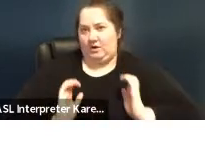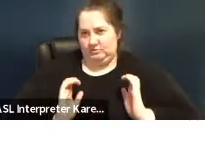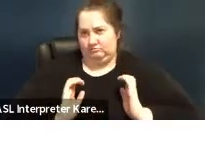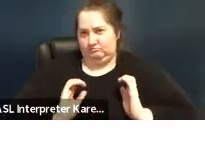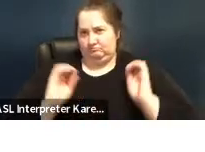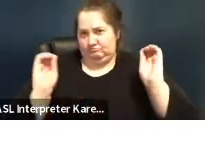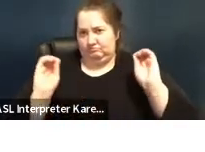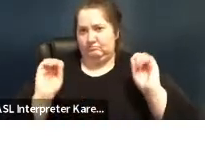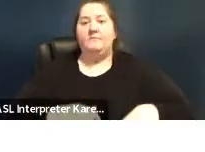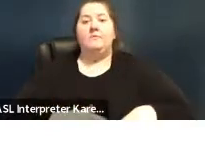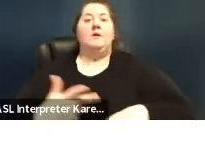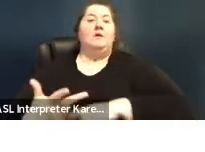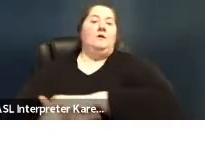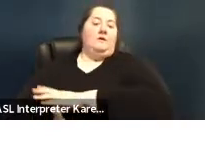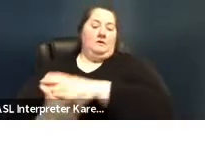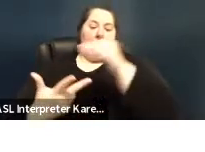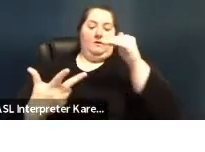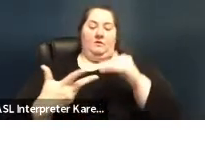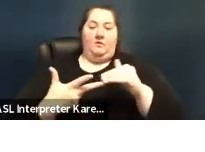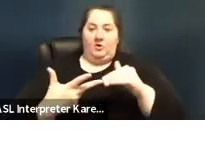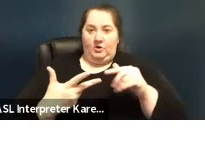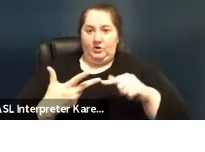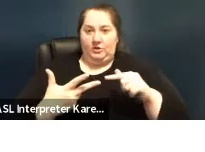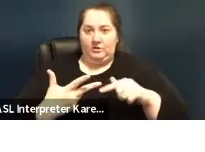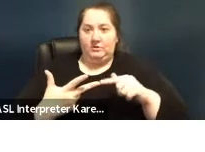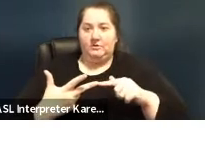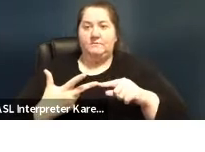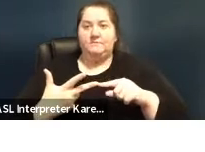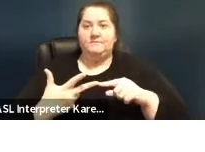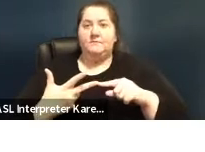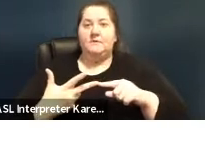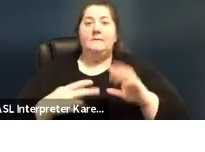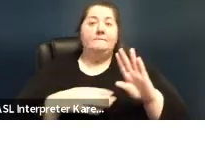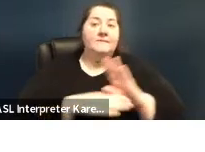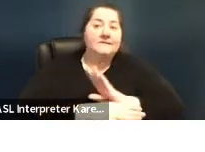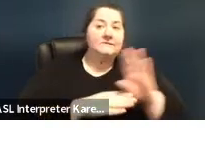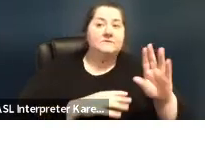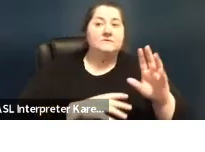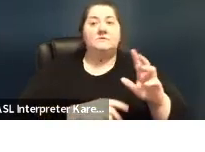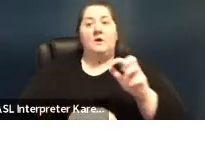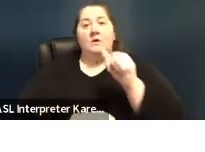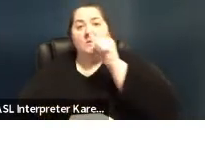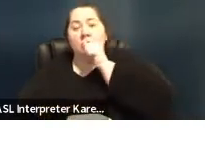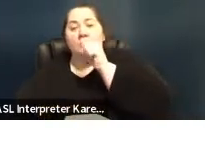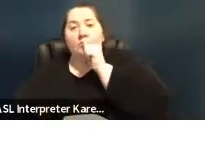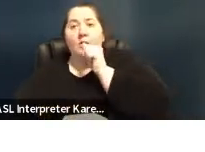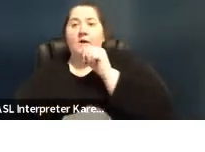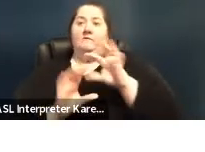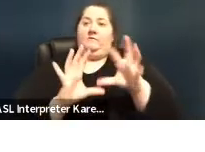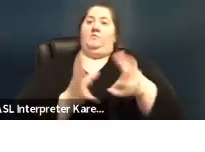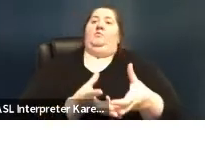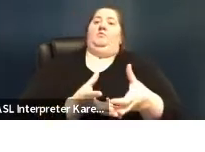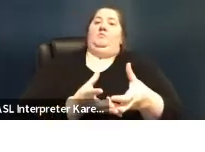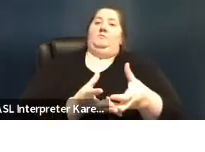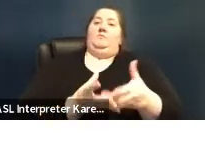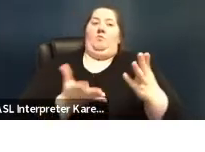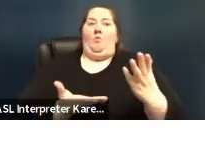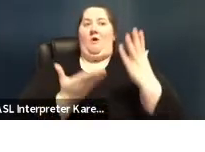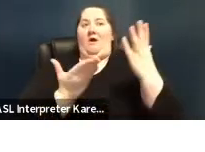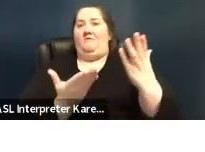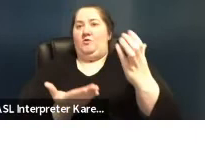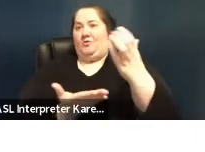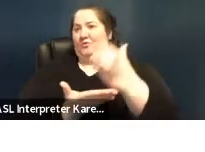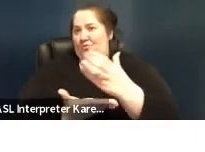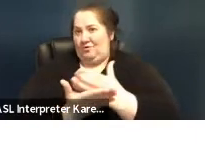And the third category is people or businesses, private entities that offer